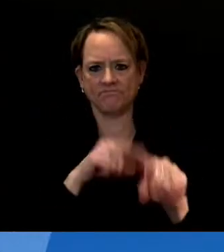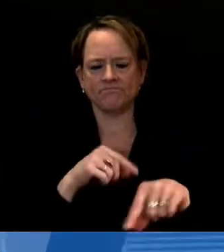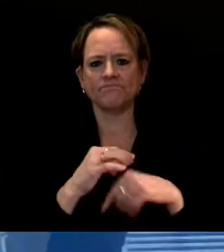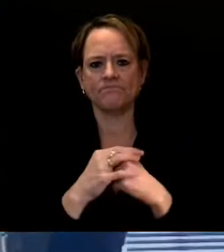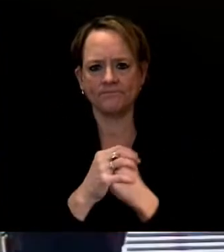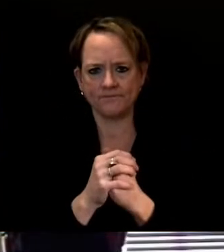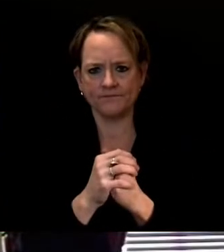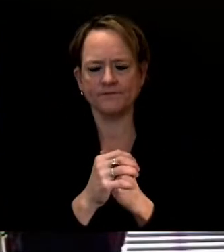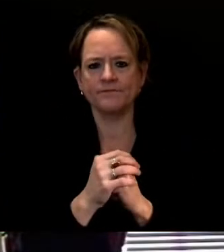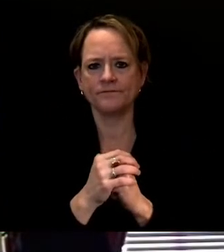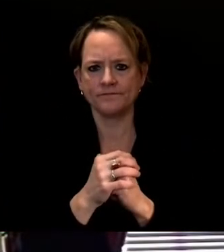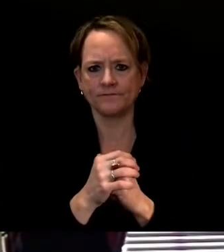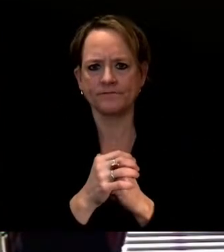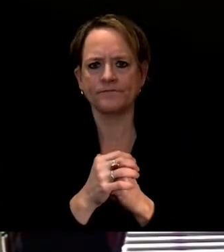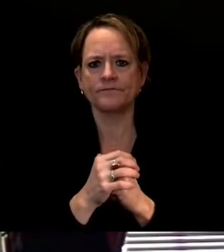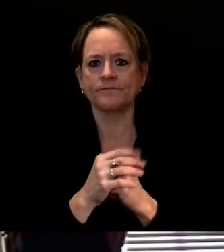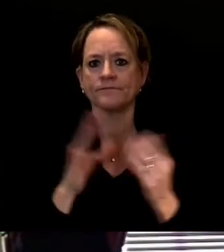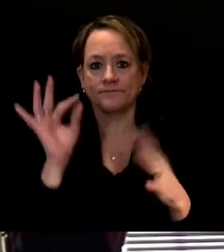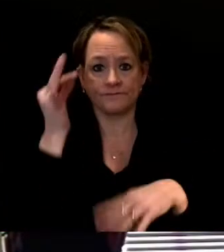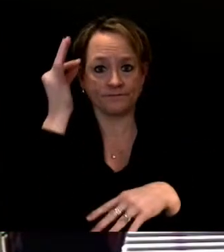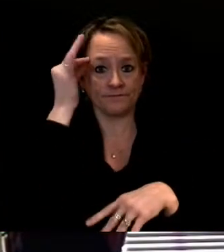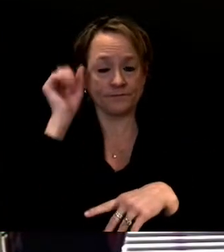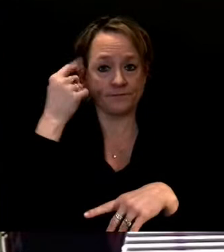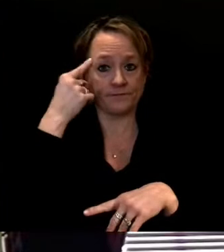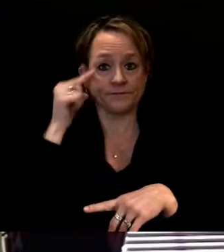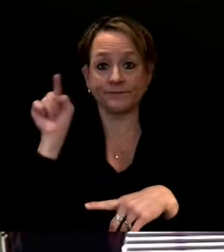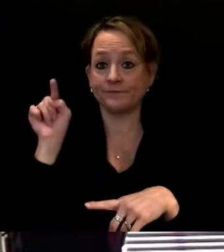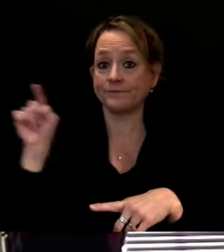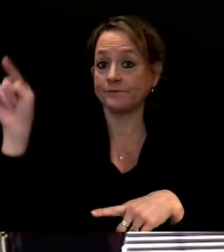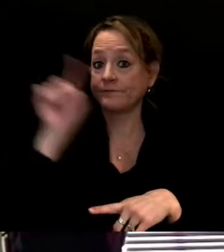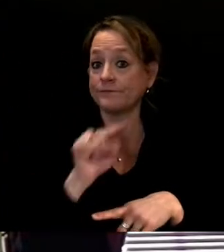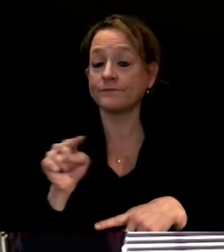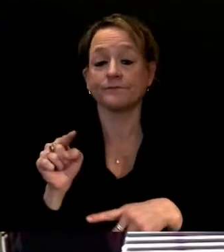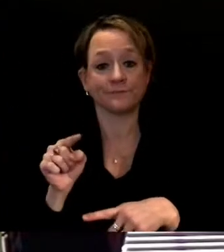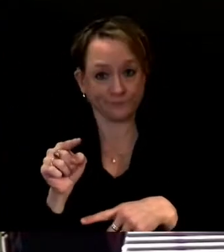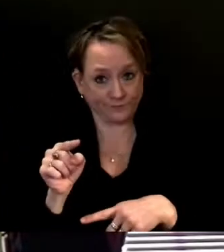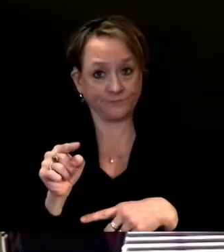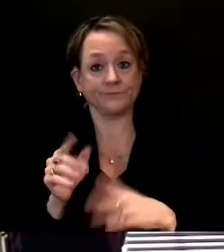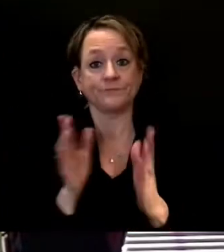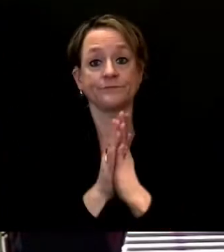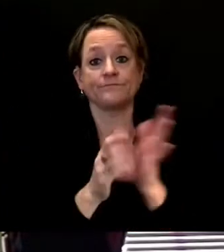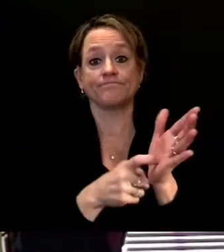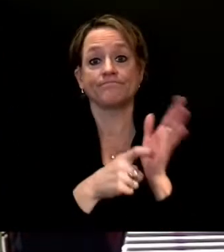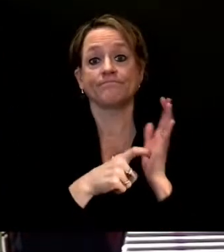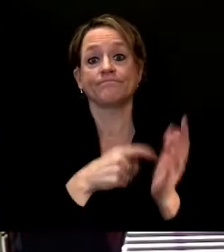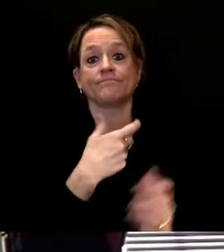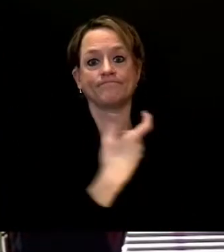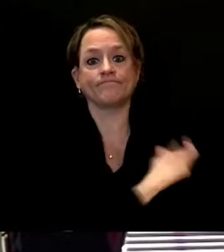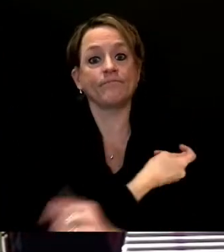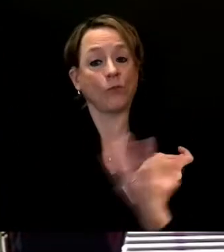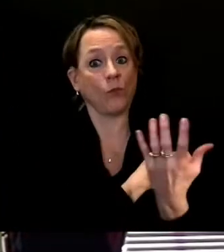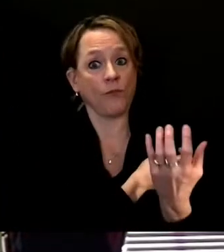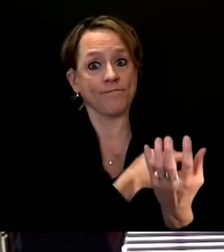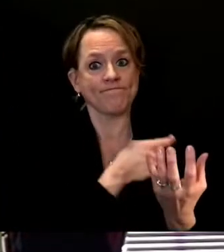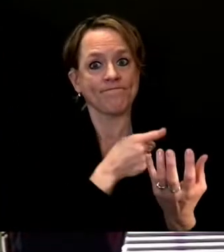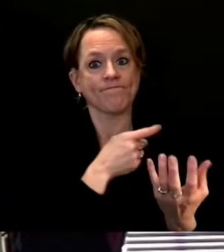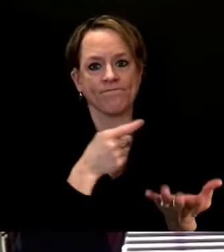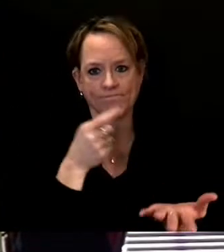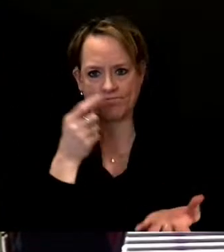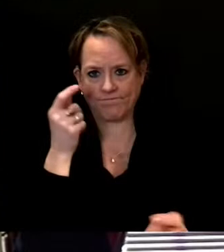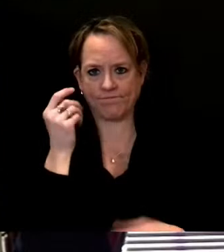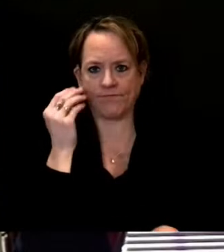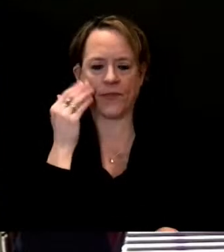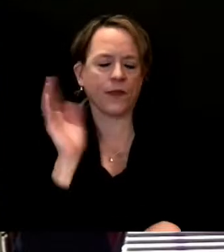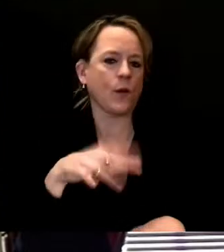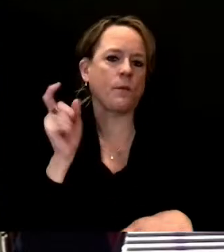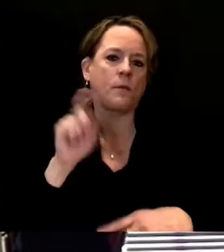request from the federal government was going to end up in the court, and it's still going to play out. You know, from the beginning,